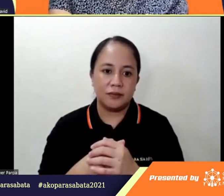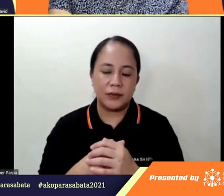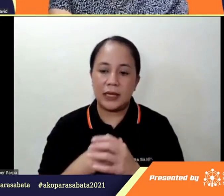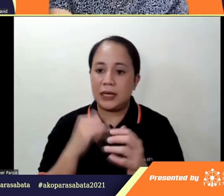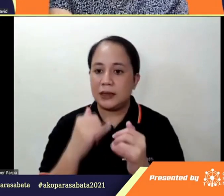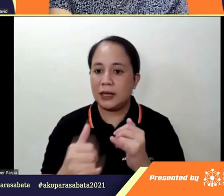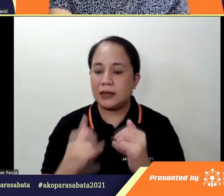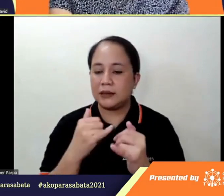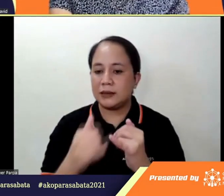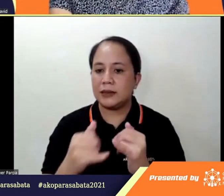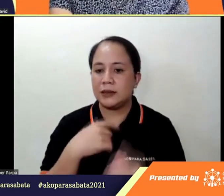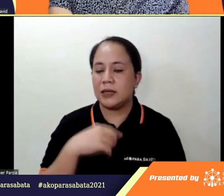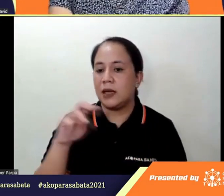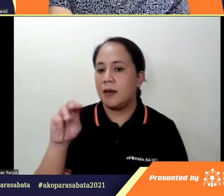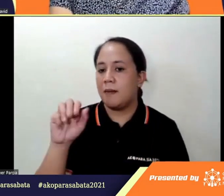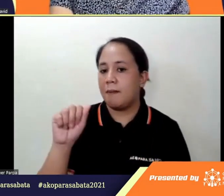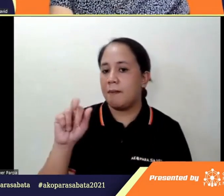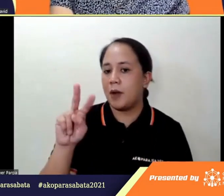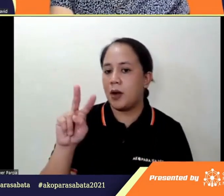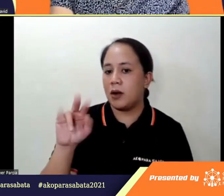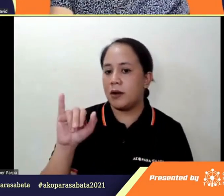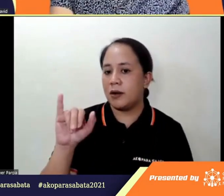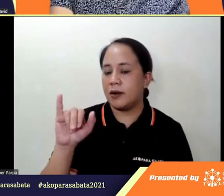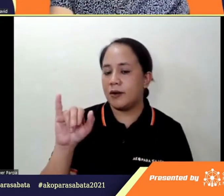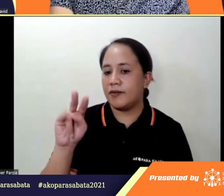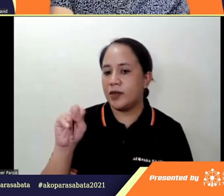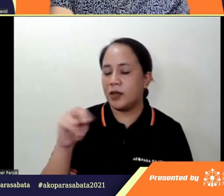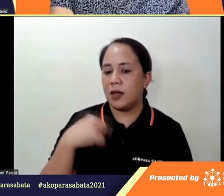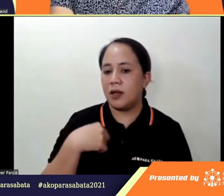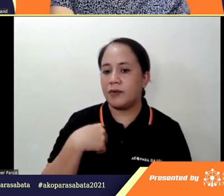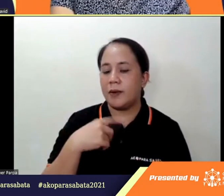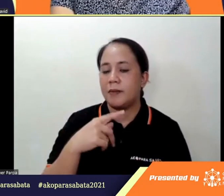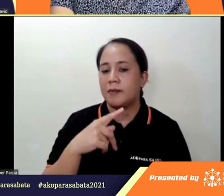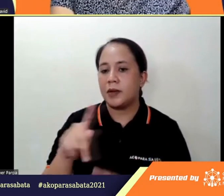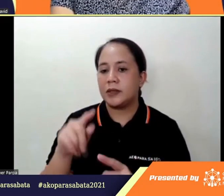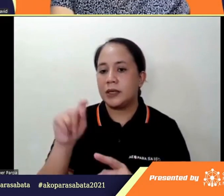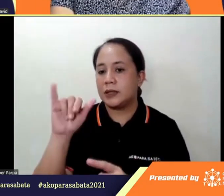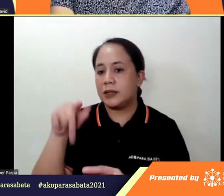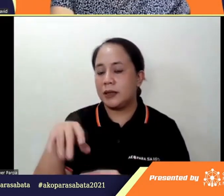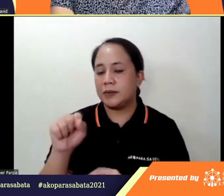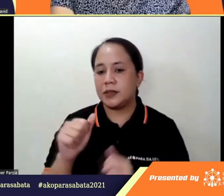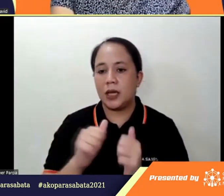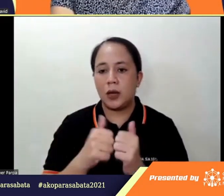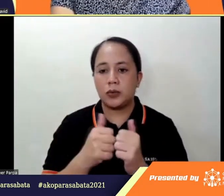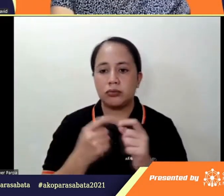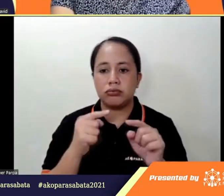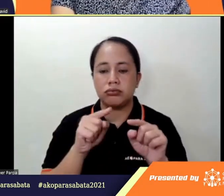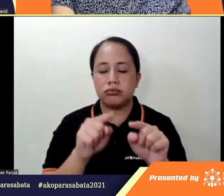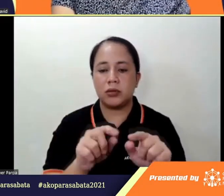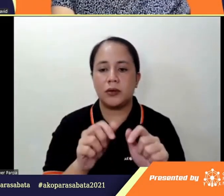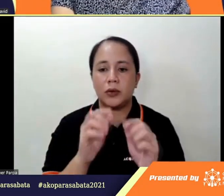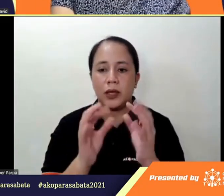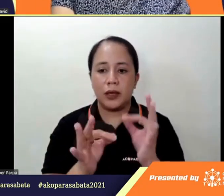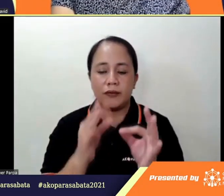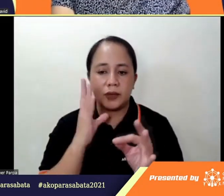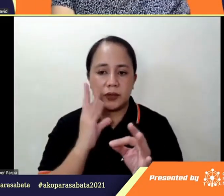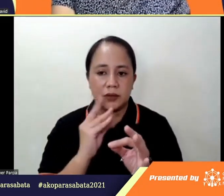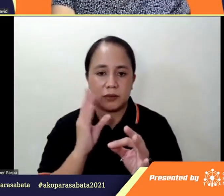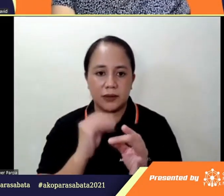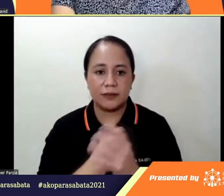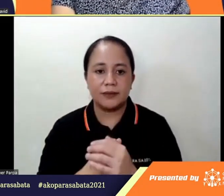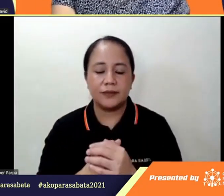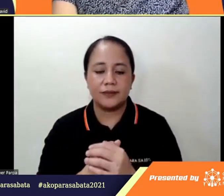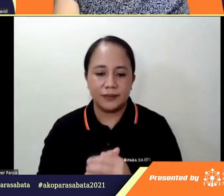Lastly, si Marvin Garcia, sabi niya, can you give some practical ways or tips on how to cope when someone is experiencing